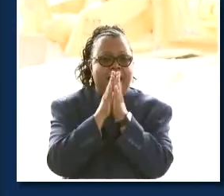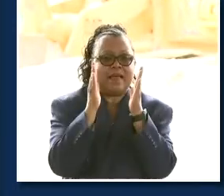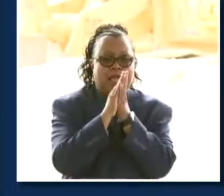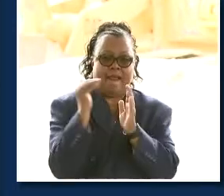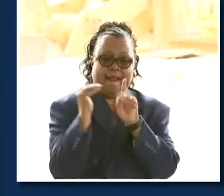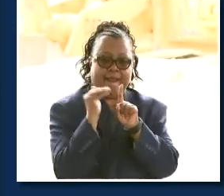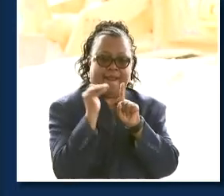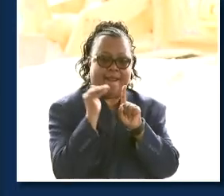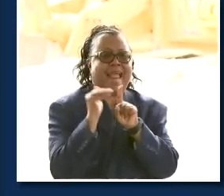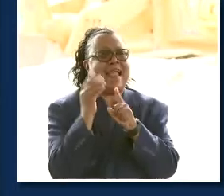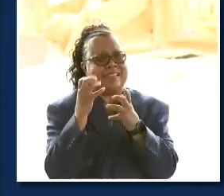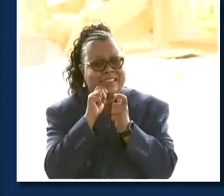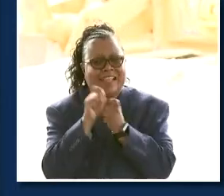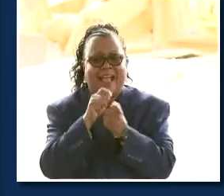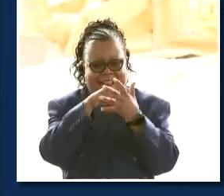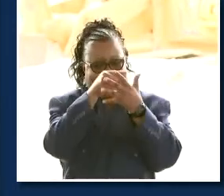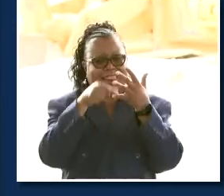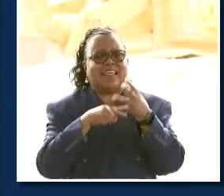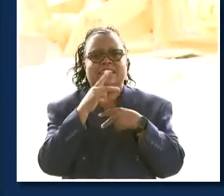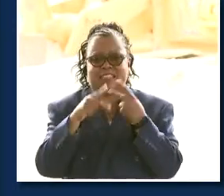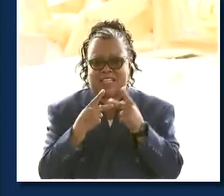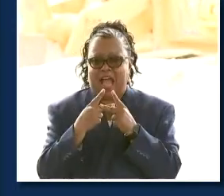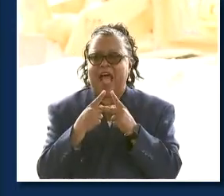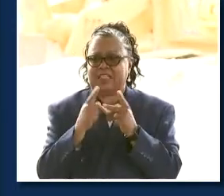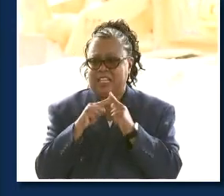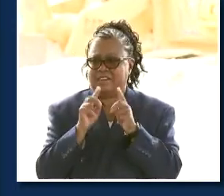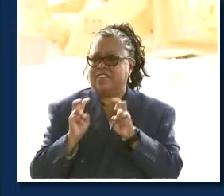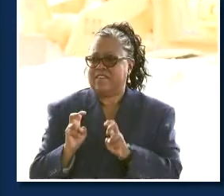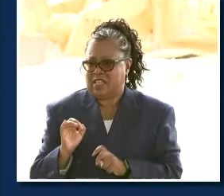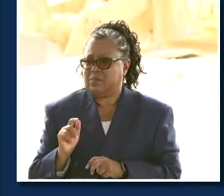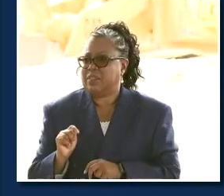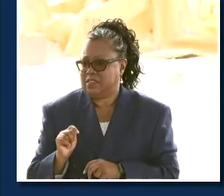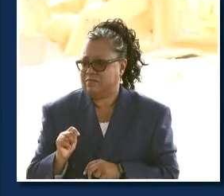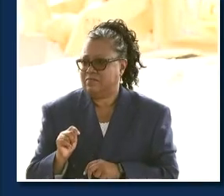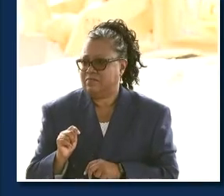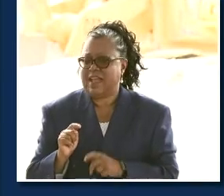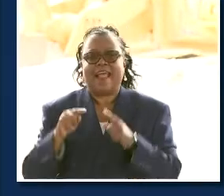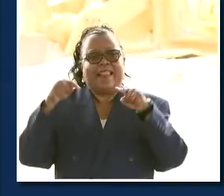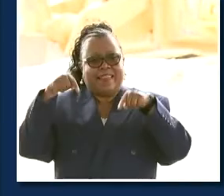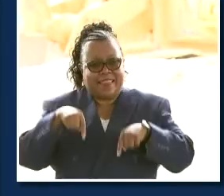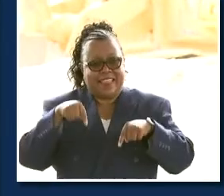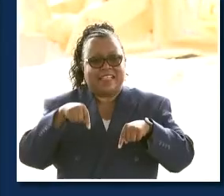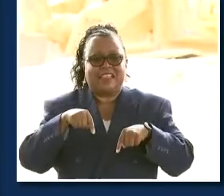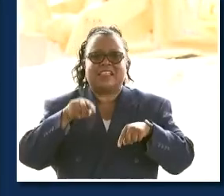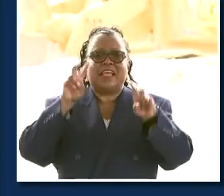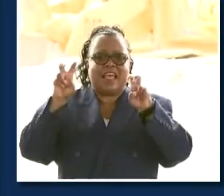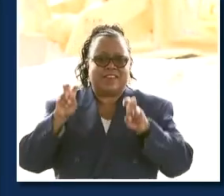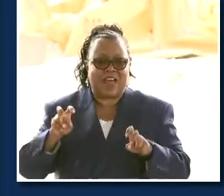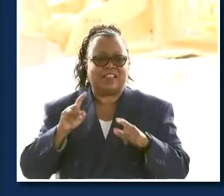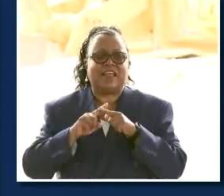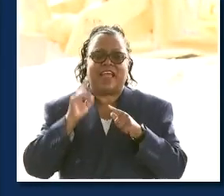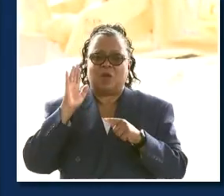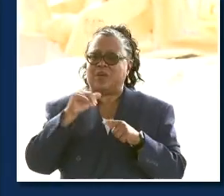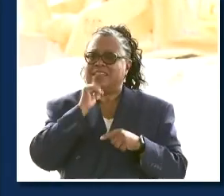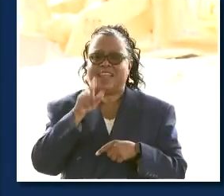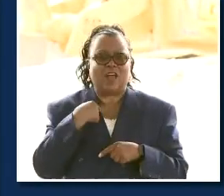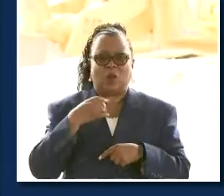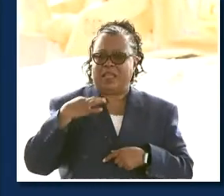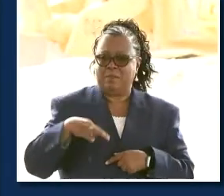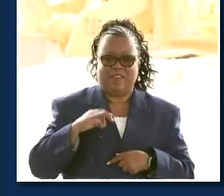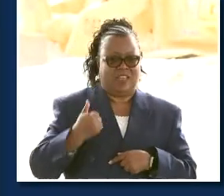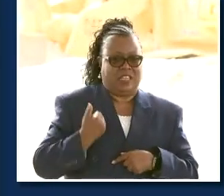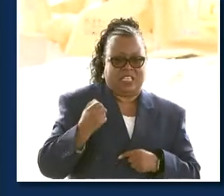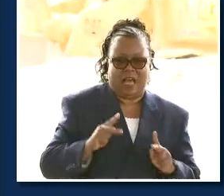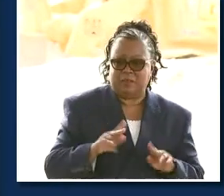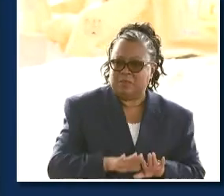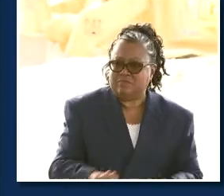for exactly these kinds of investments. This is an investment that will not only benefit our young